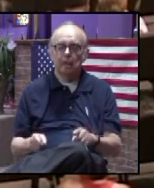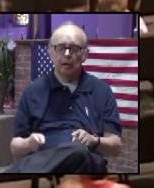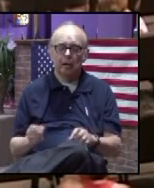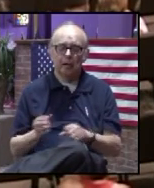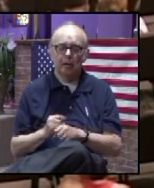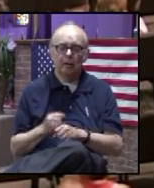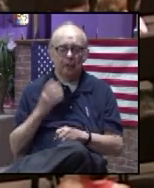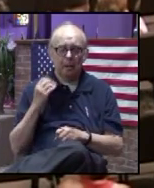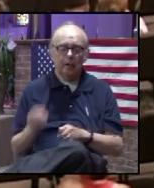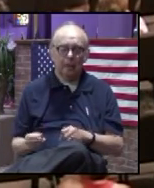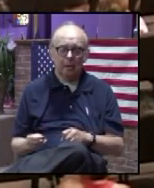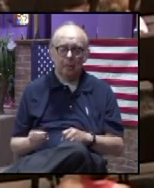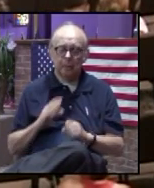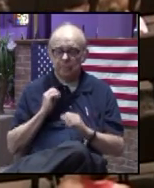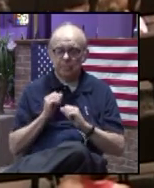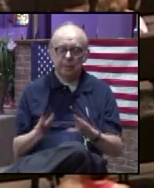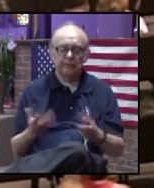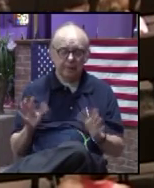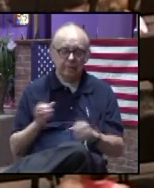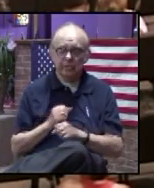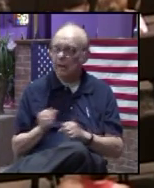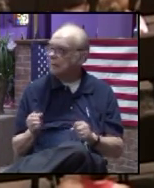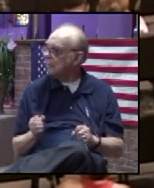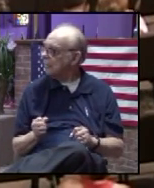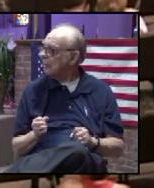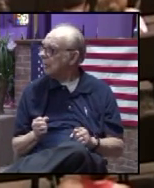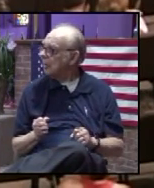got to experience a great blessing. He's already saved, okay.